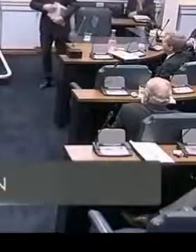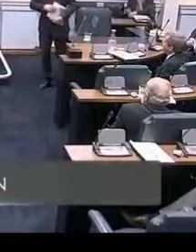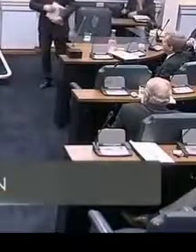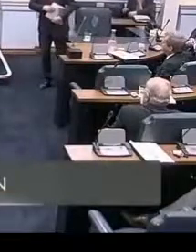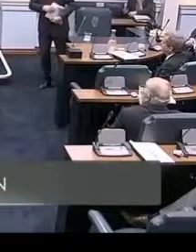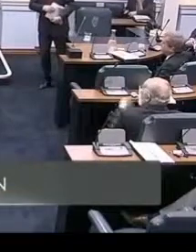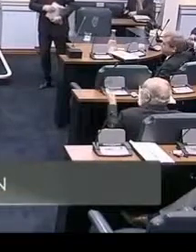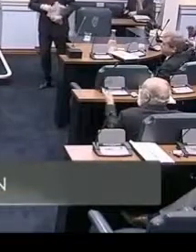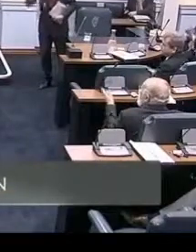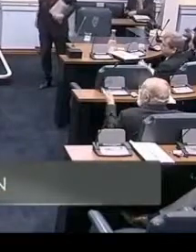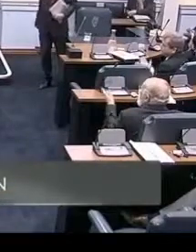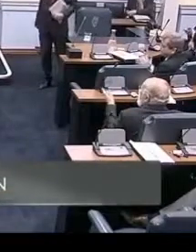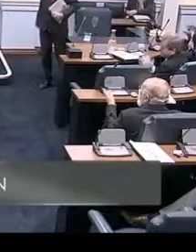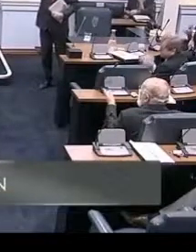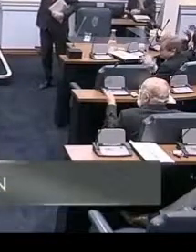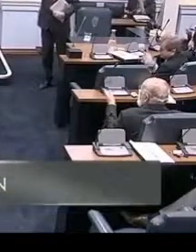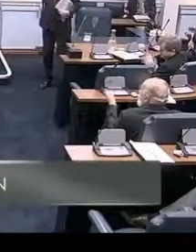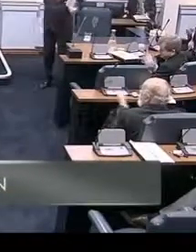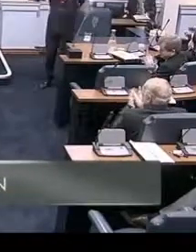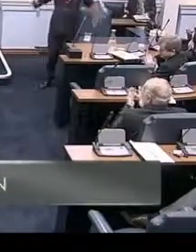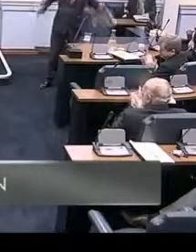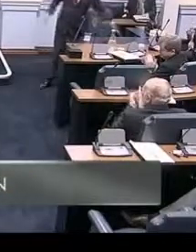Thank you, Minister. Thank you. Yeah.